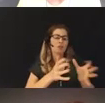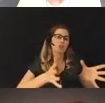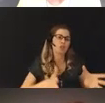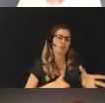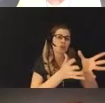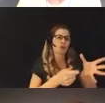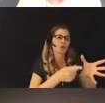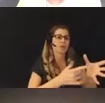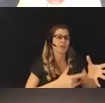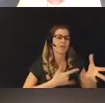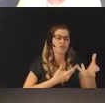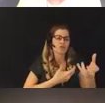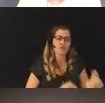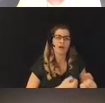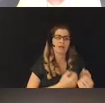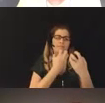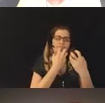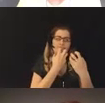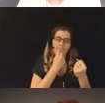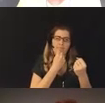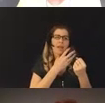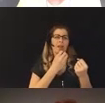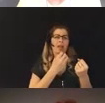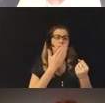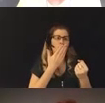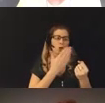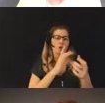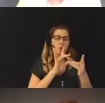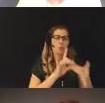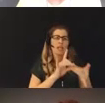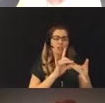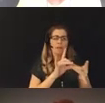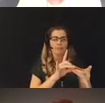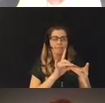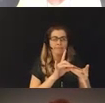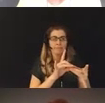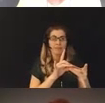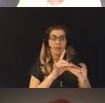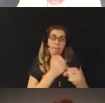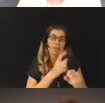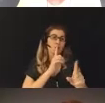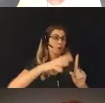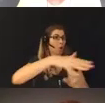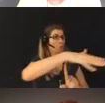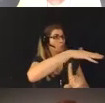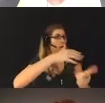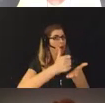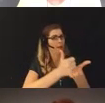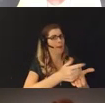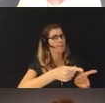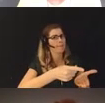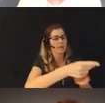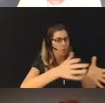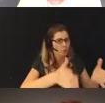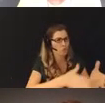trust, care, and deep, authentic, meaningful relationships. Ensuring the right conditions are present to grow individually and collectively